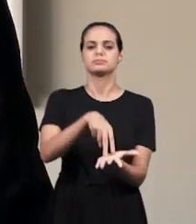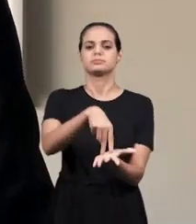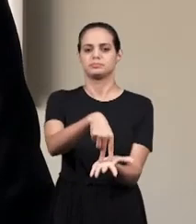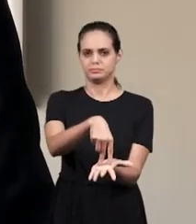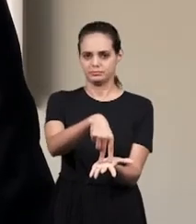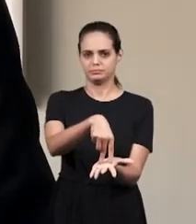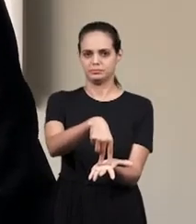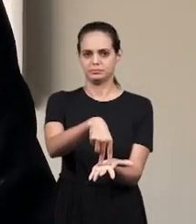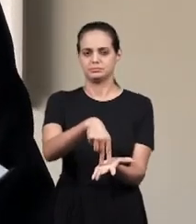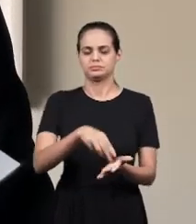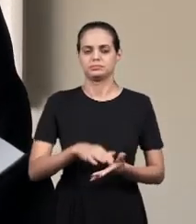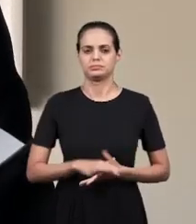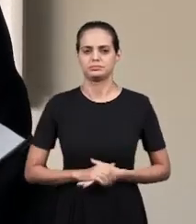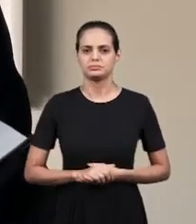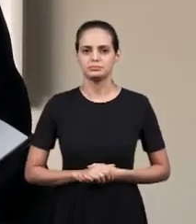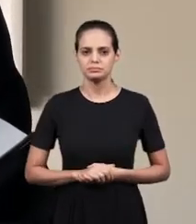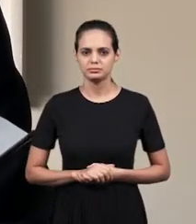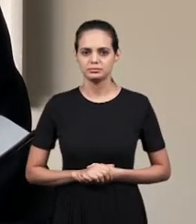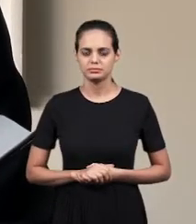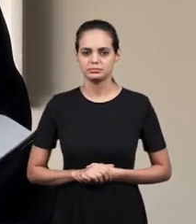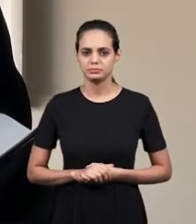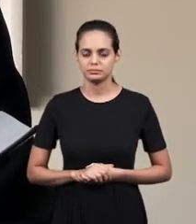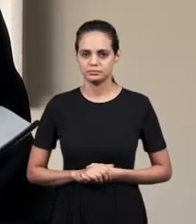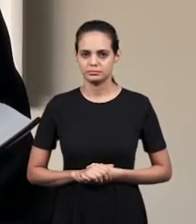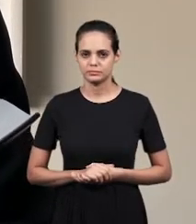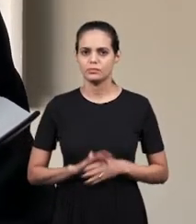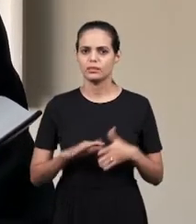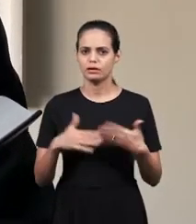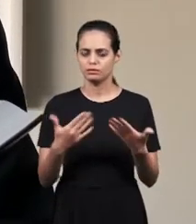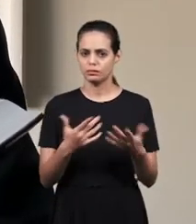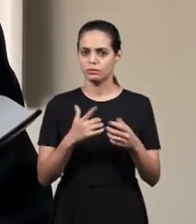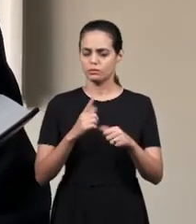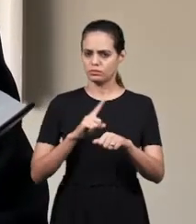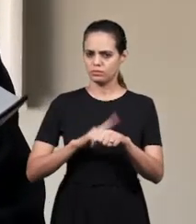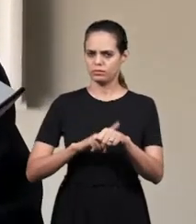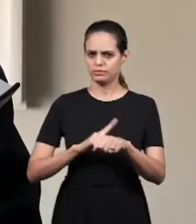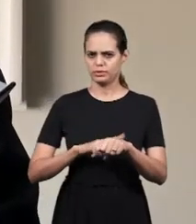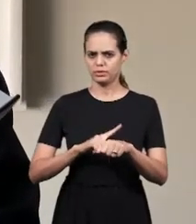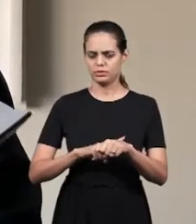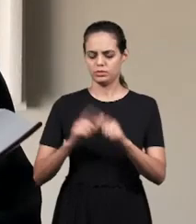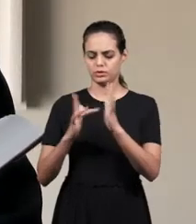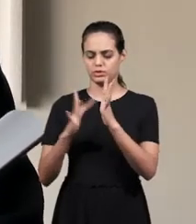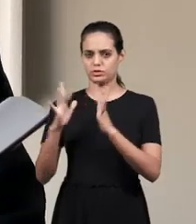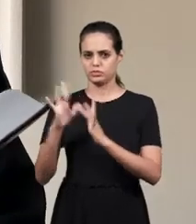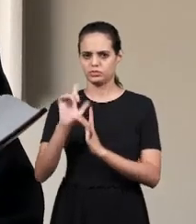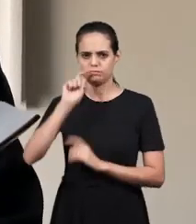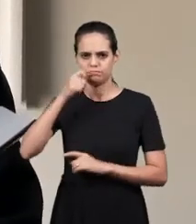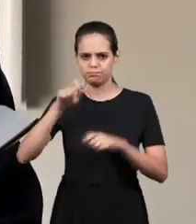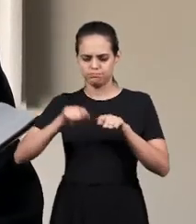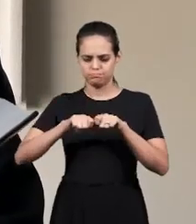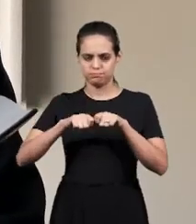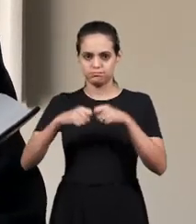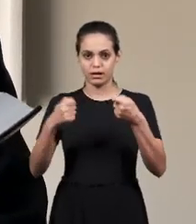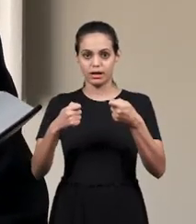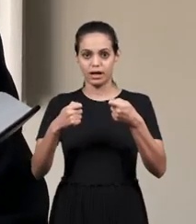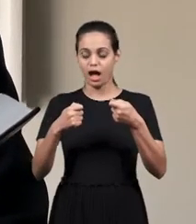And so when the Lord breaks the bread, they recognize Jesus. And at the same